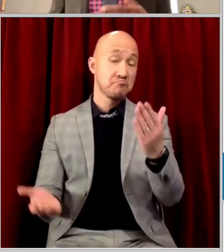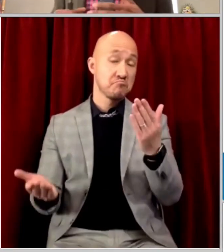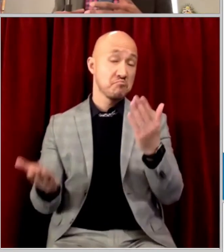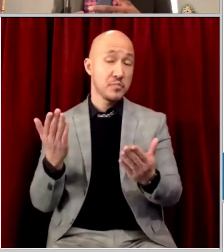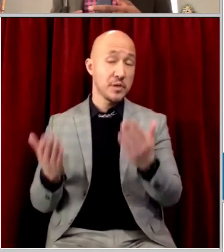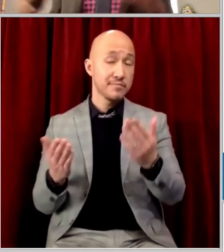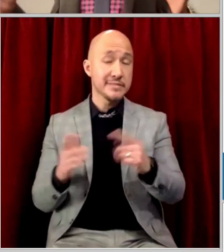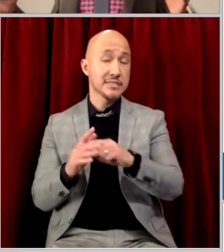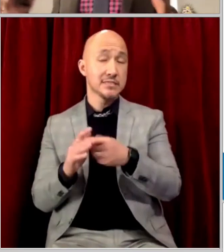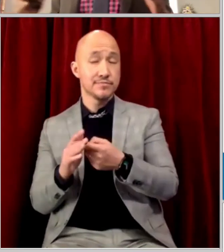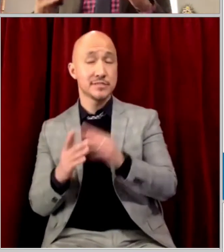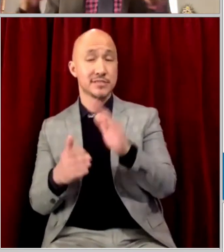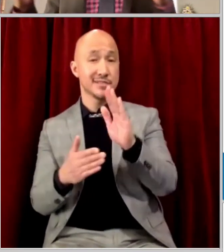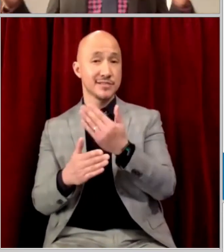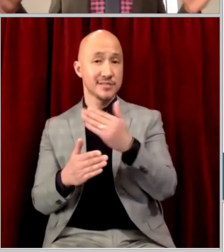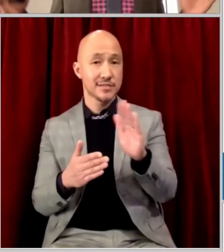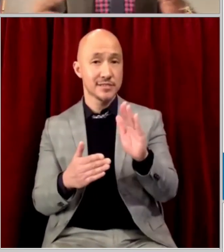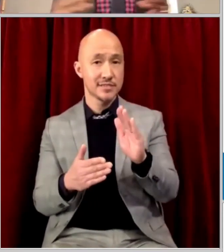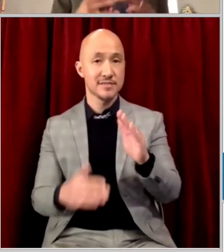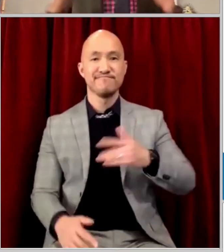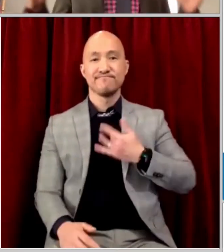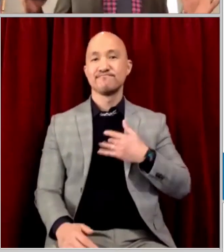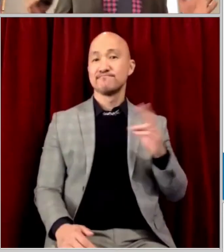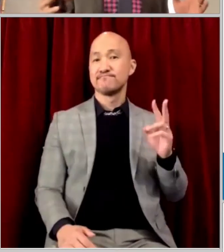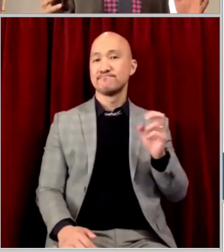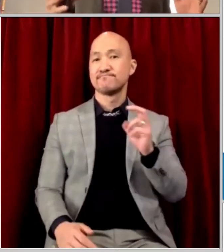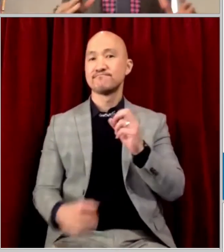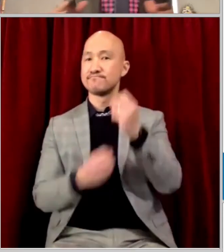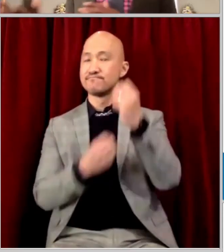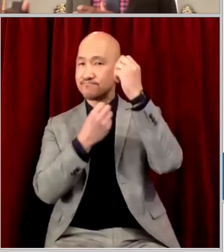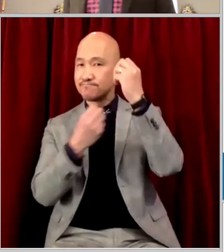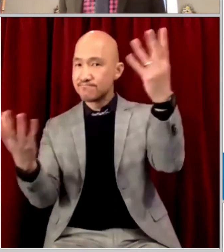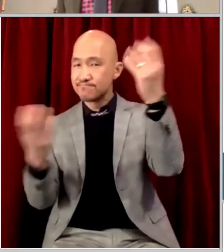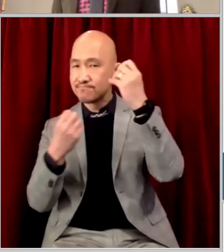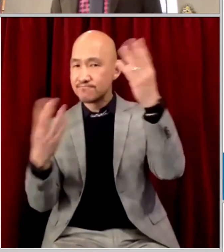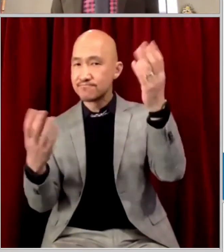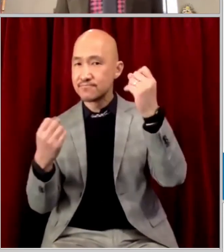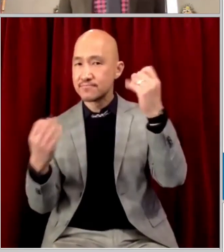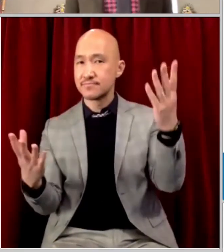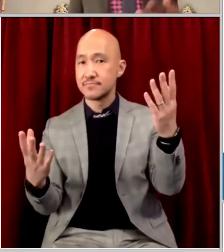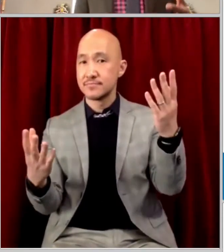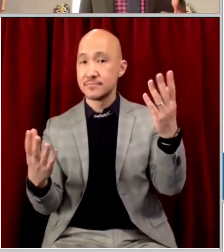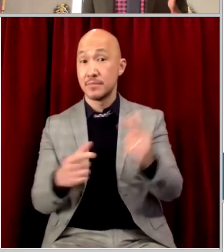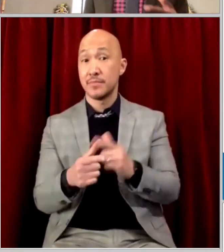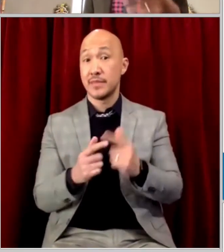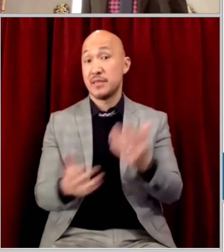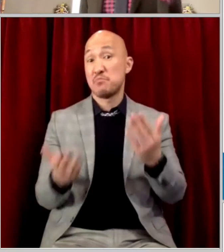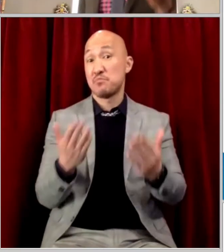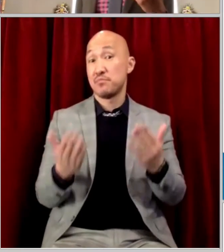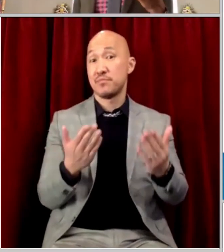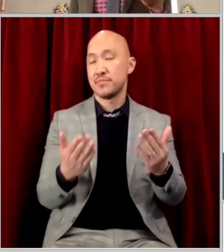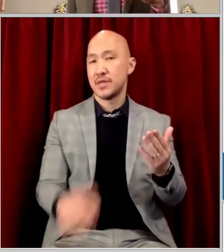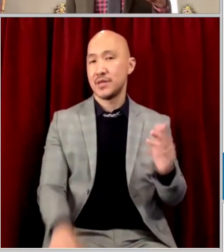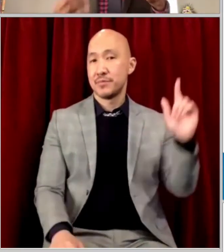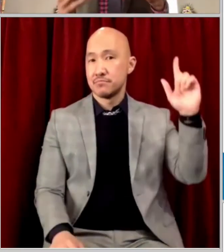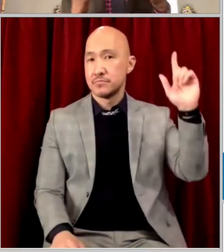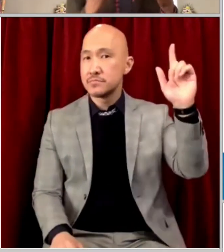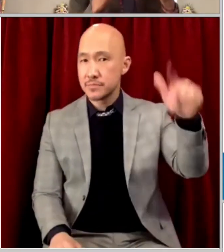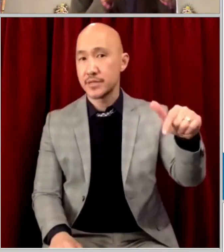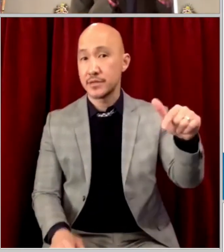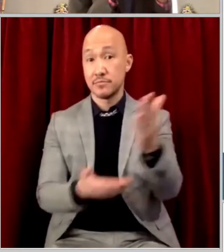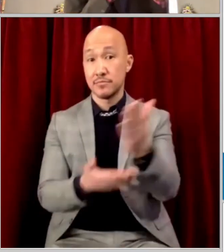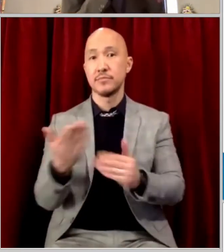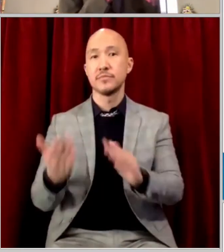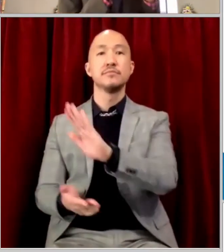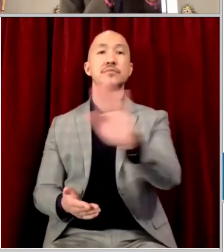And you can see that that light is starting to change people, right? Move them in a different direction. That's what we want to do. But it's not going to happen if we